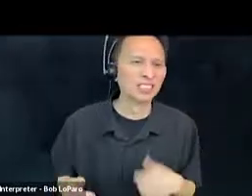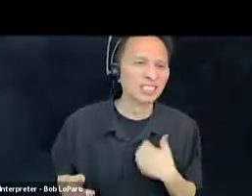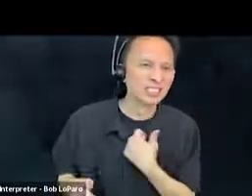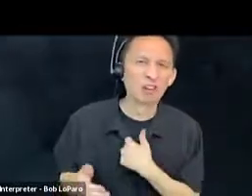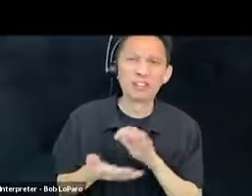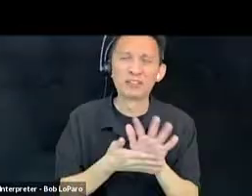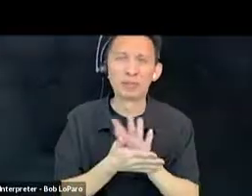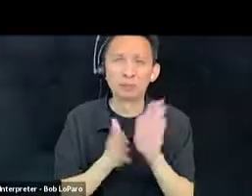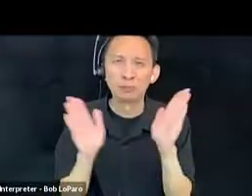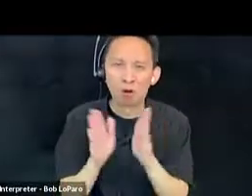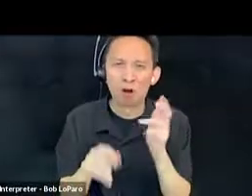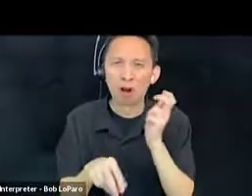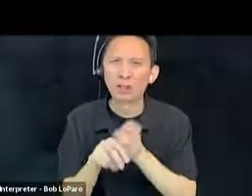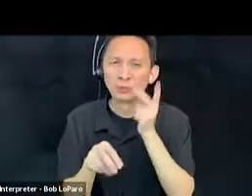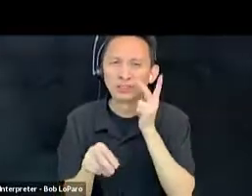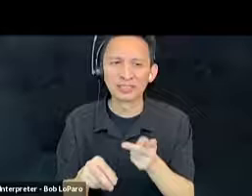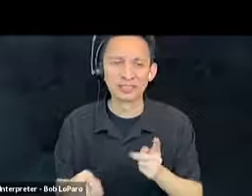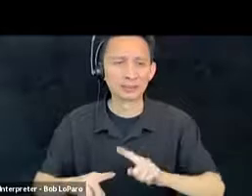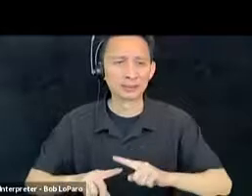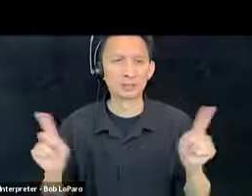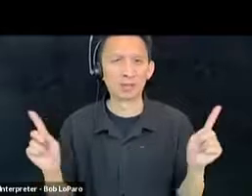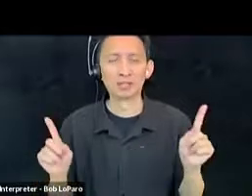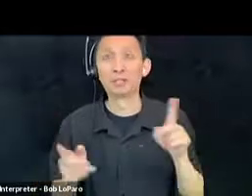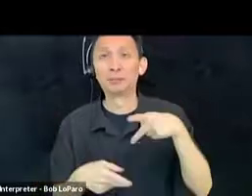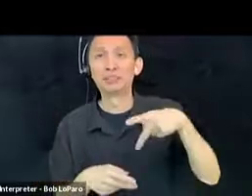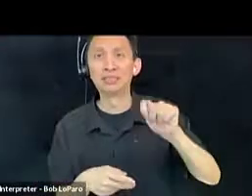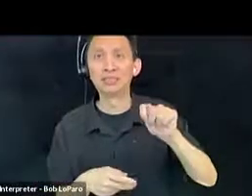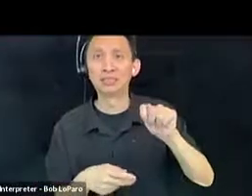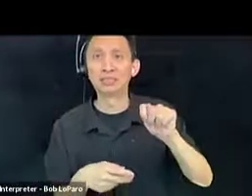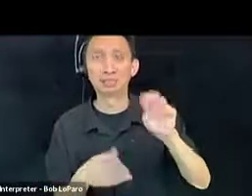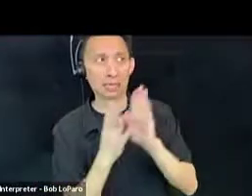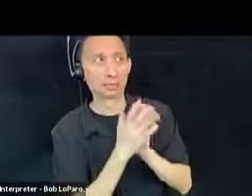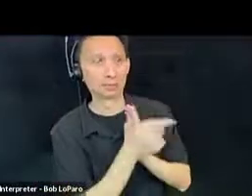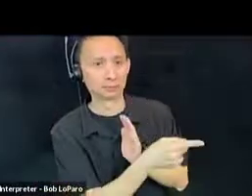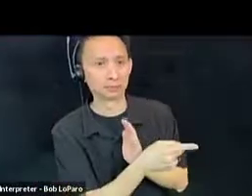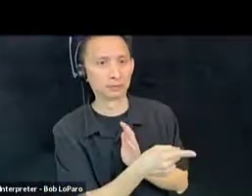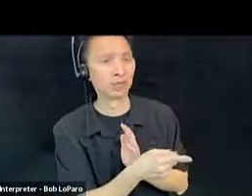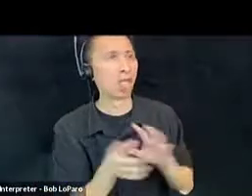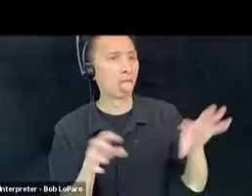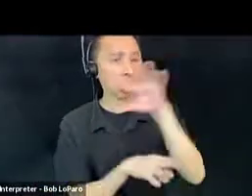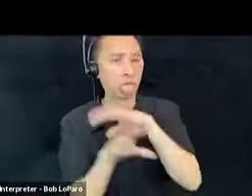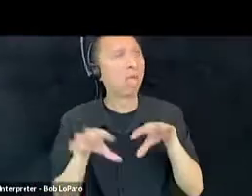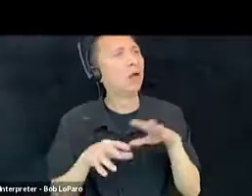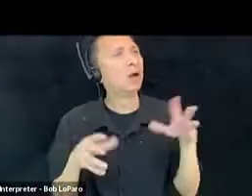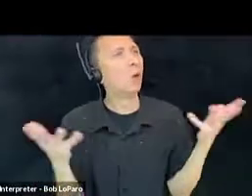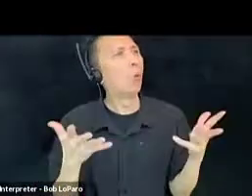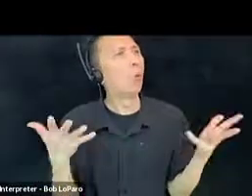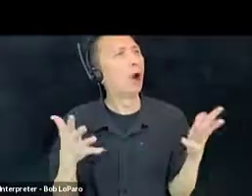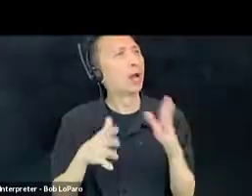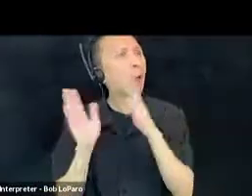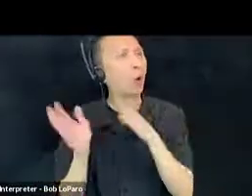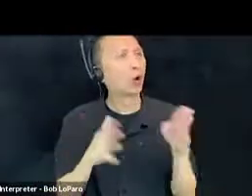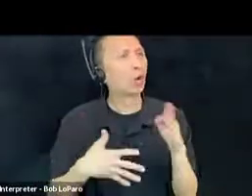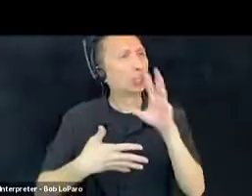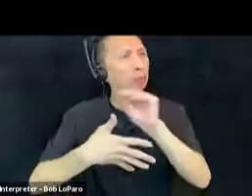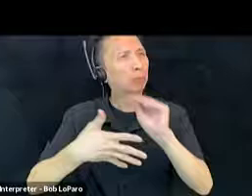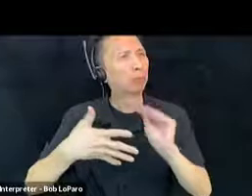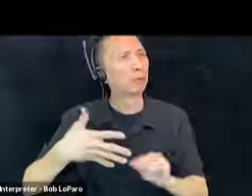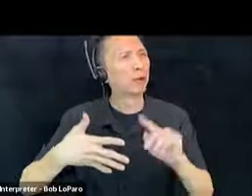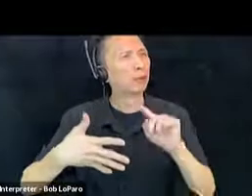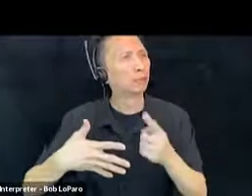here is they're at she's asking him to place the items in the order that he wants to do it um so that